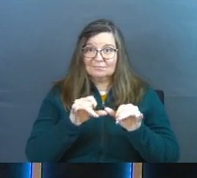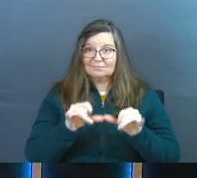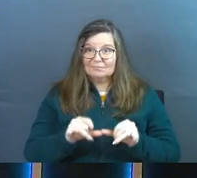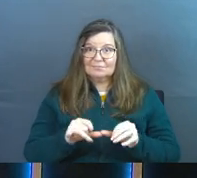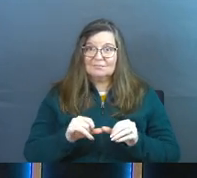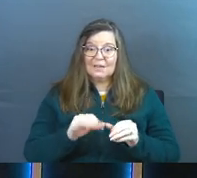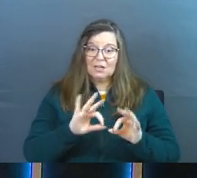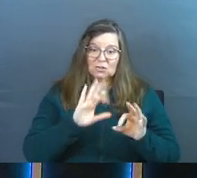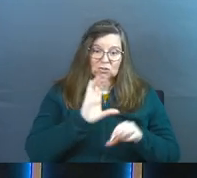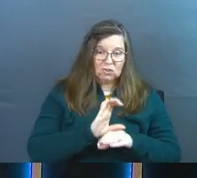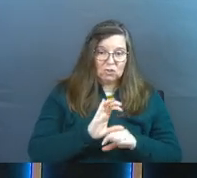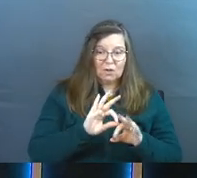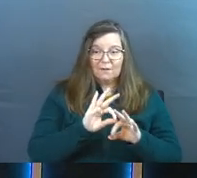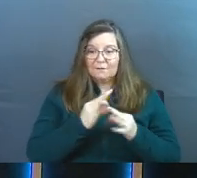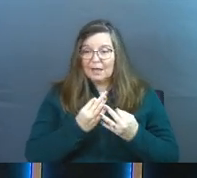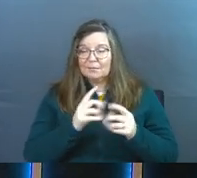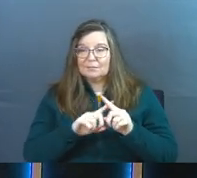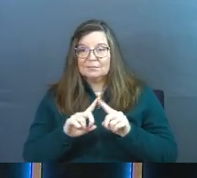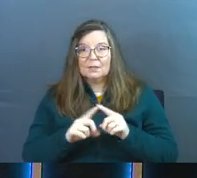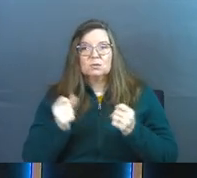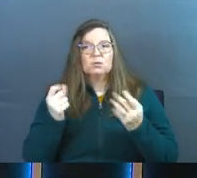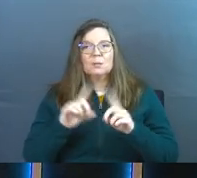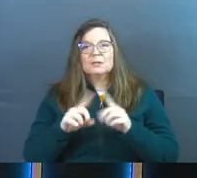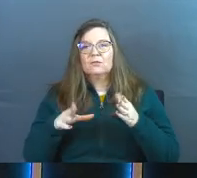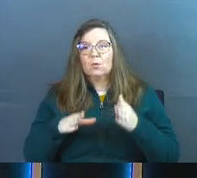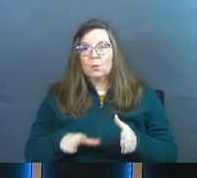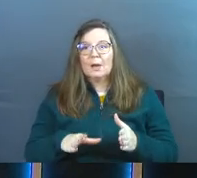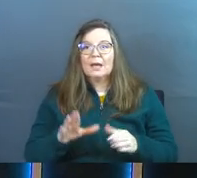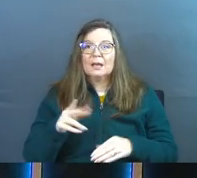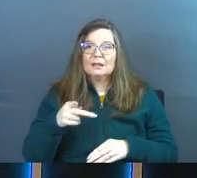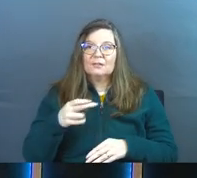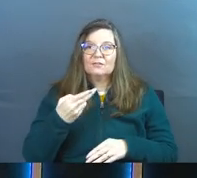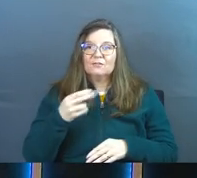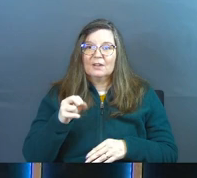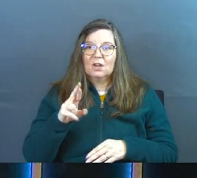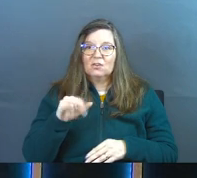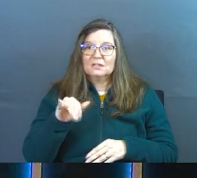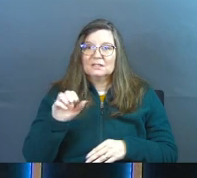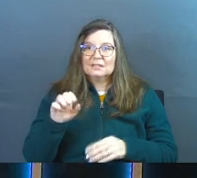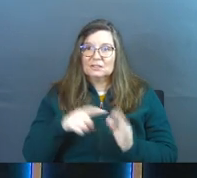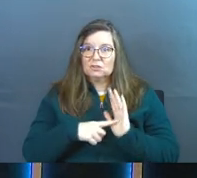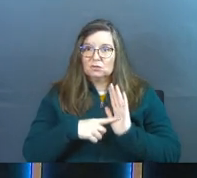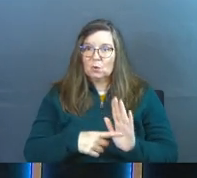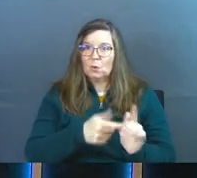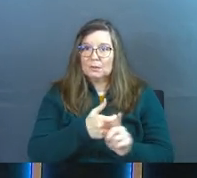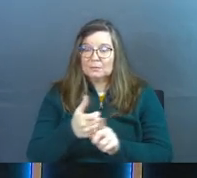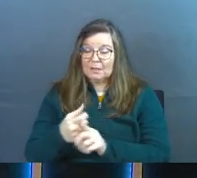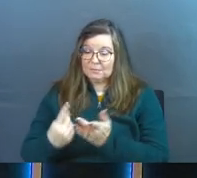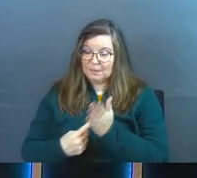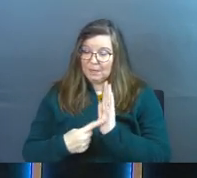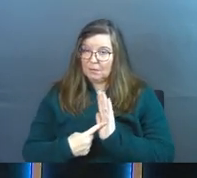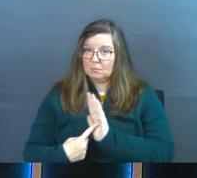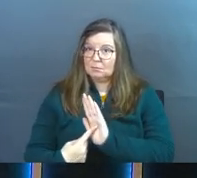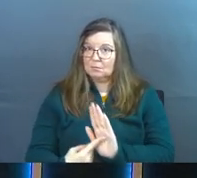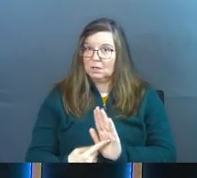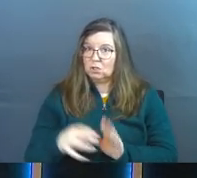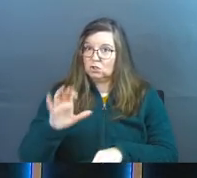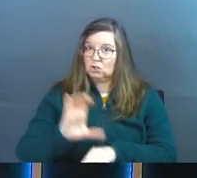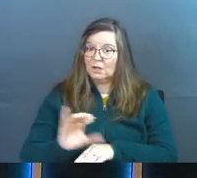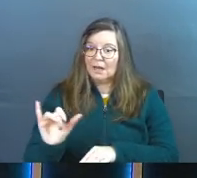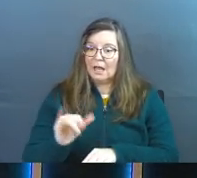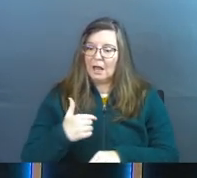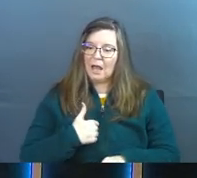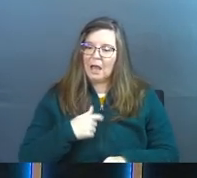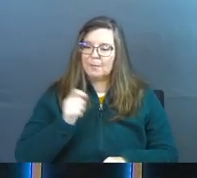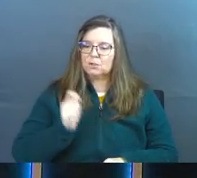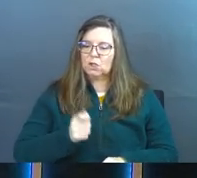your families. And there's so many different ways that Pharisees present themselves. Sometimes Pharisees present themselves in the church as